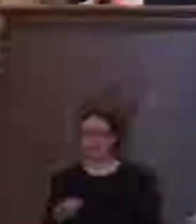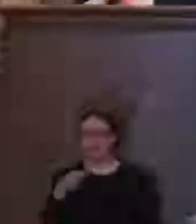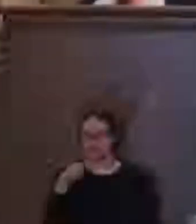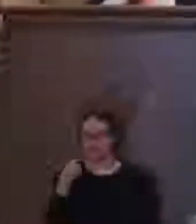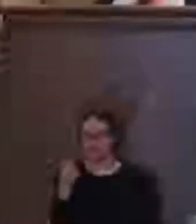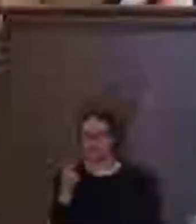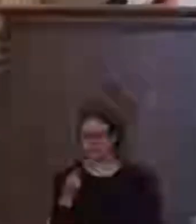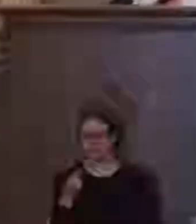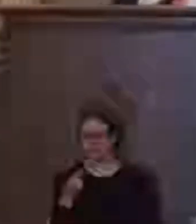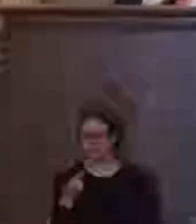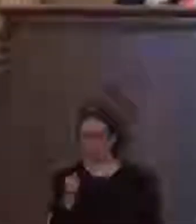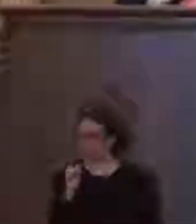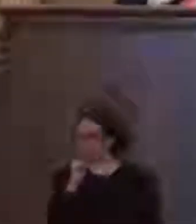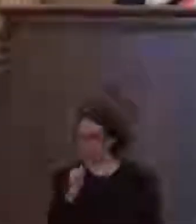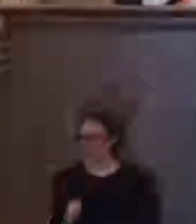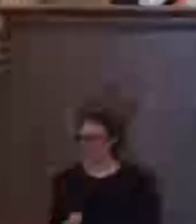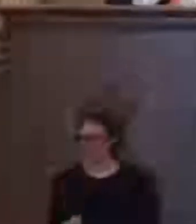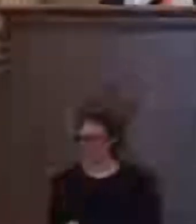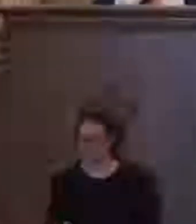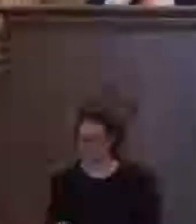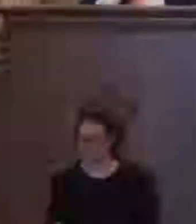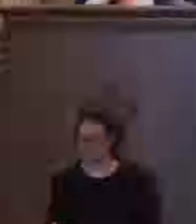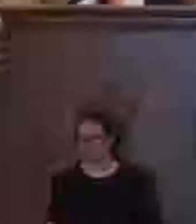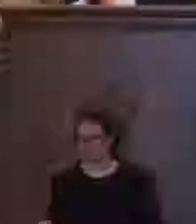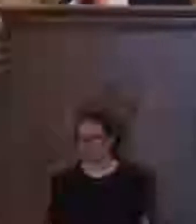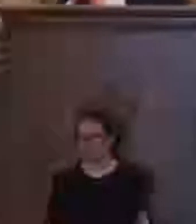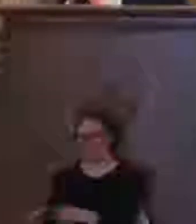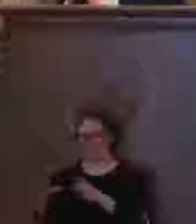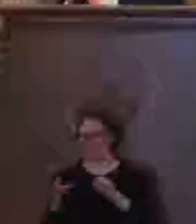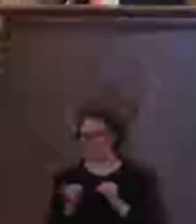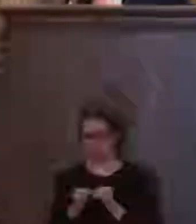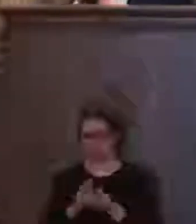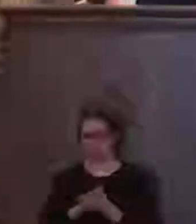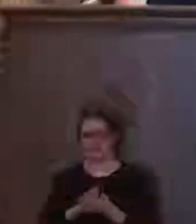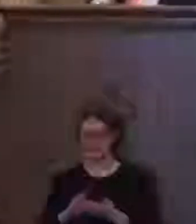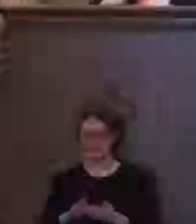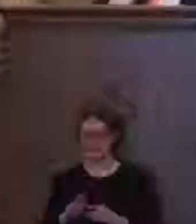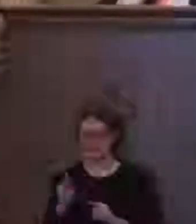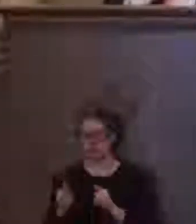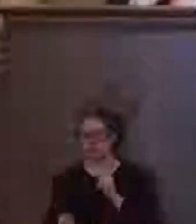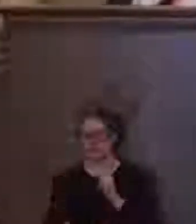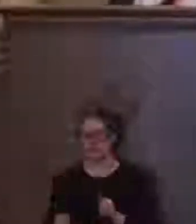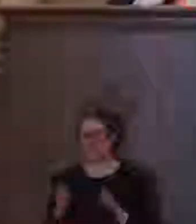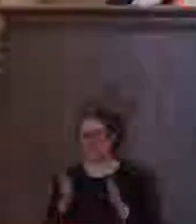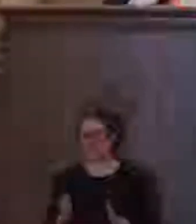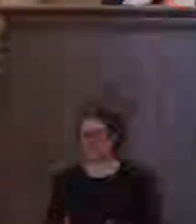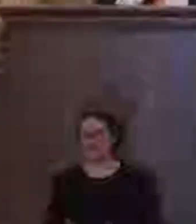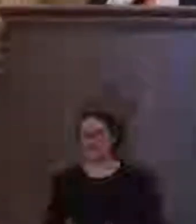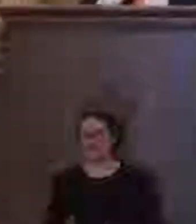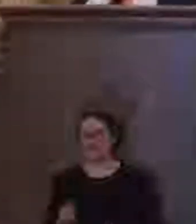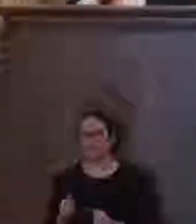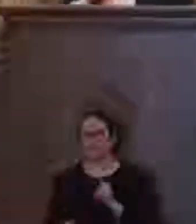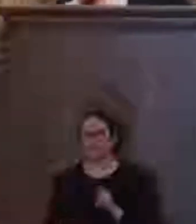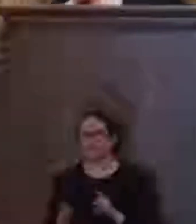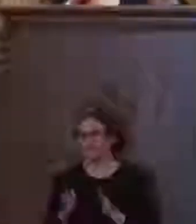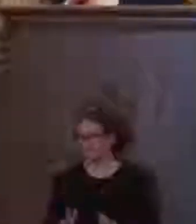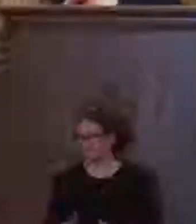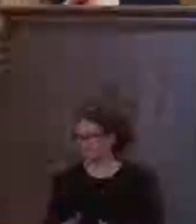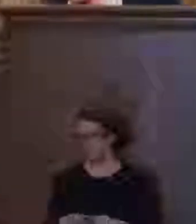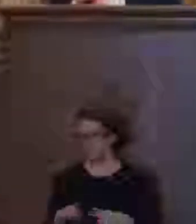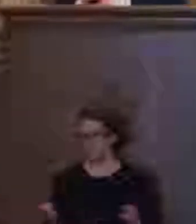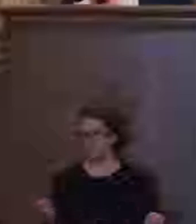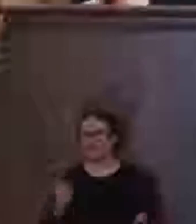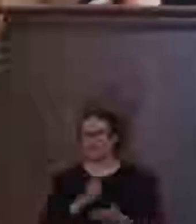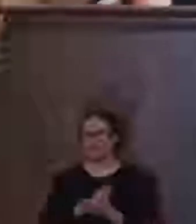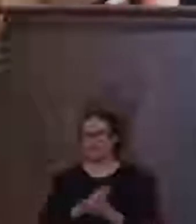what, we could not have picked up a nicer person. Picked up a person that was just so